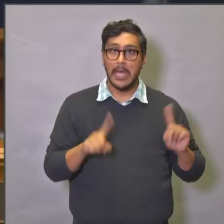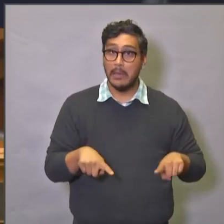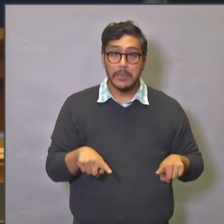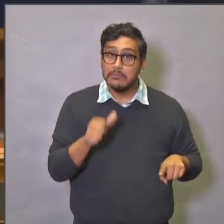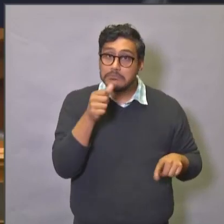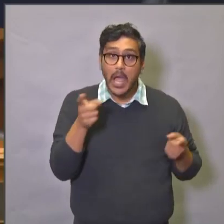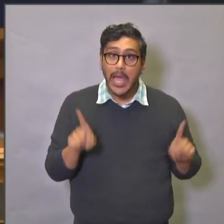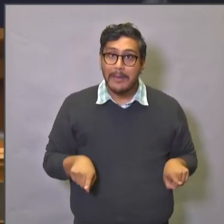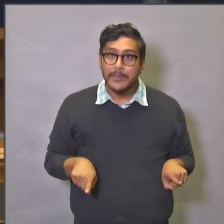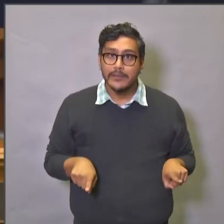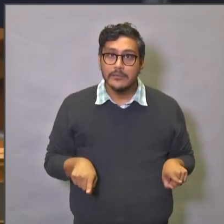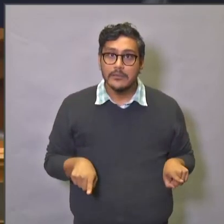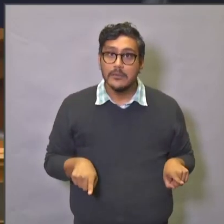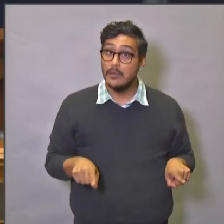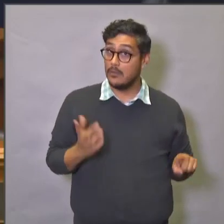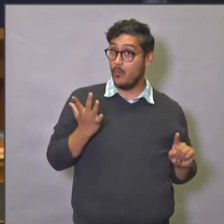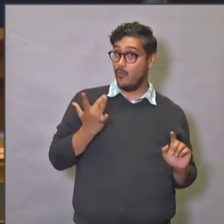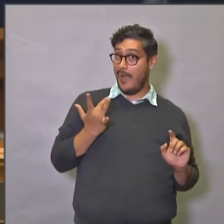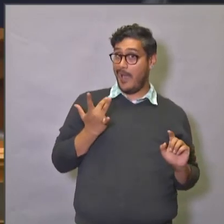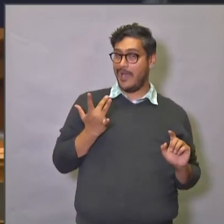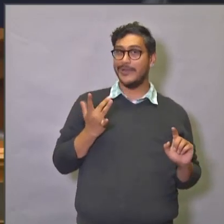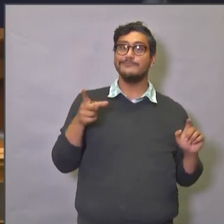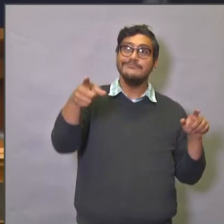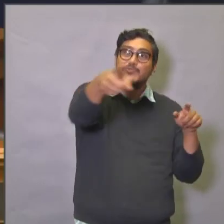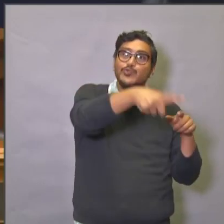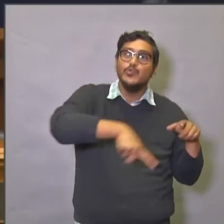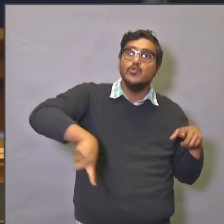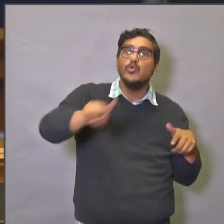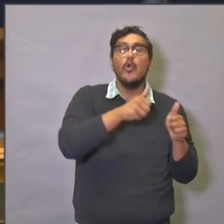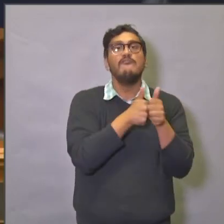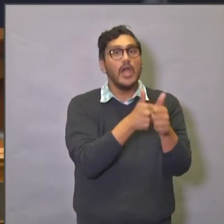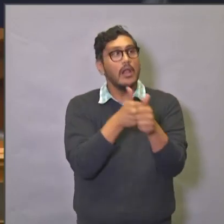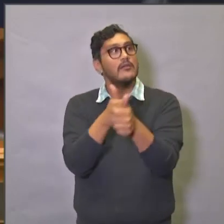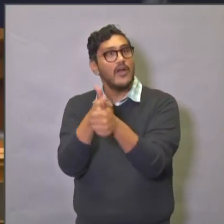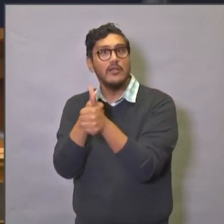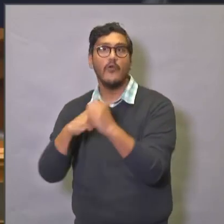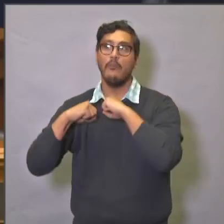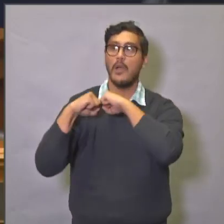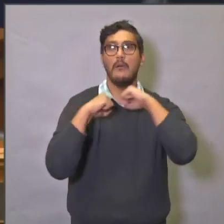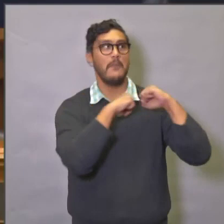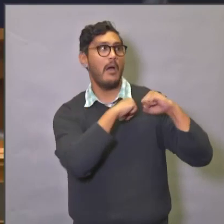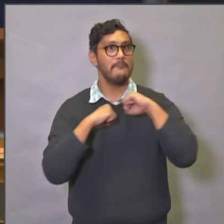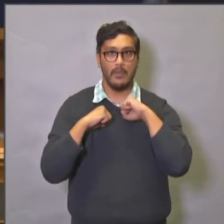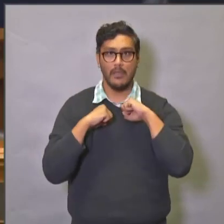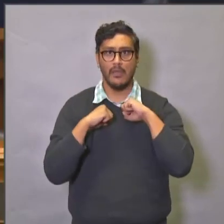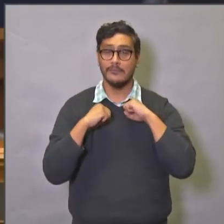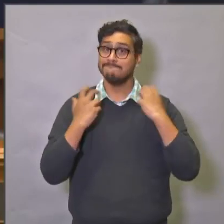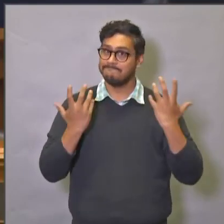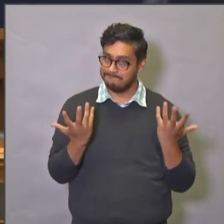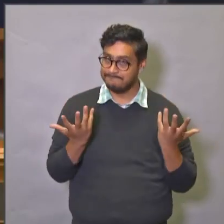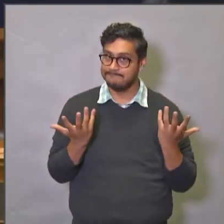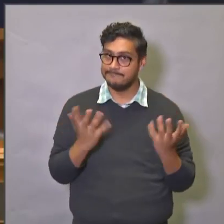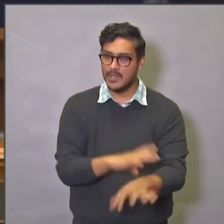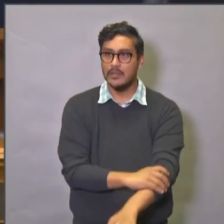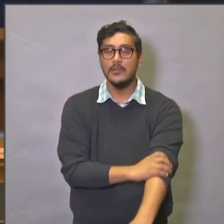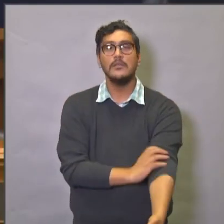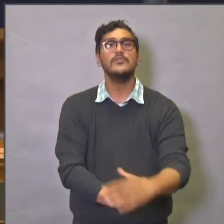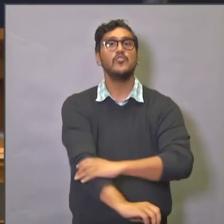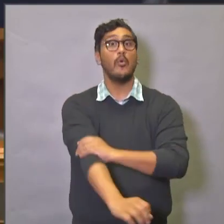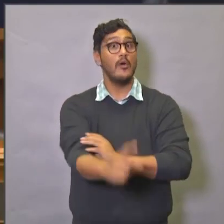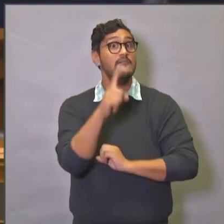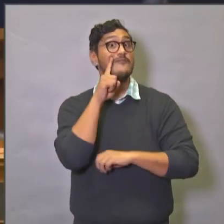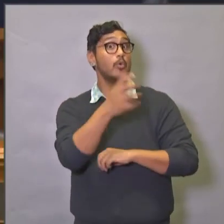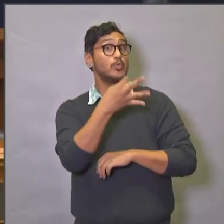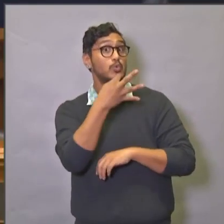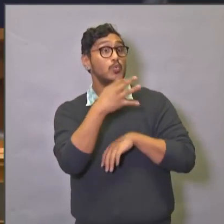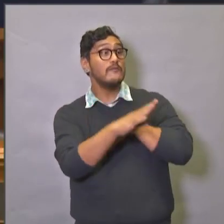that surge. So I will say we need to be super cautious going into the fall and